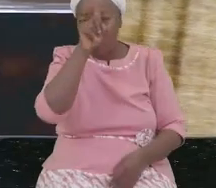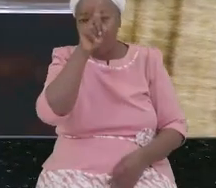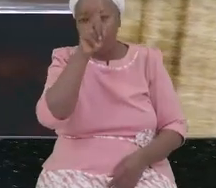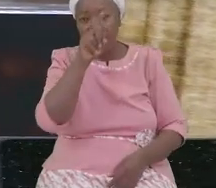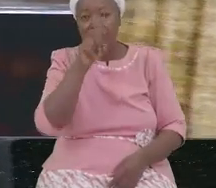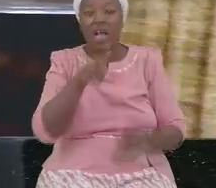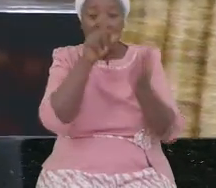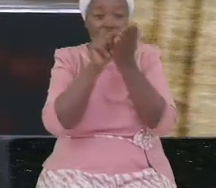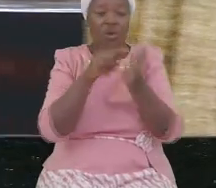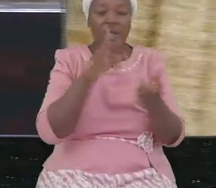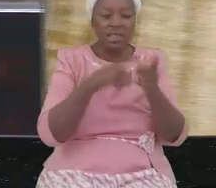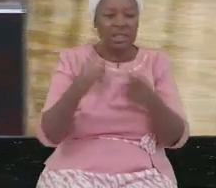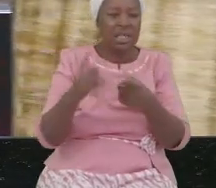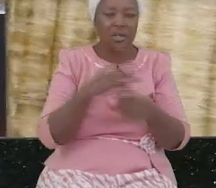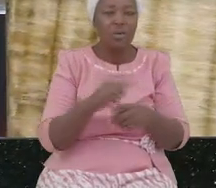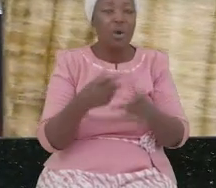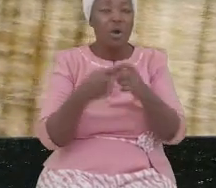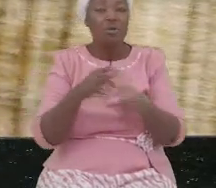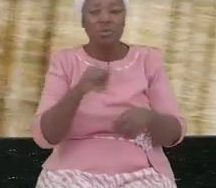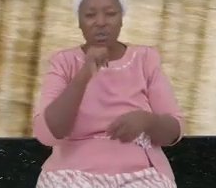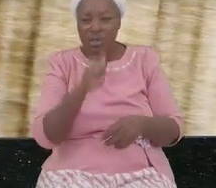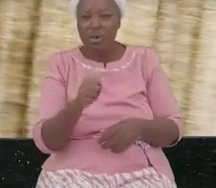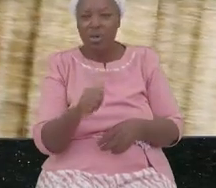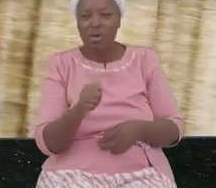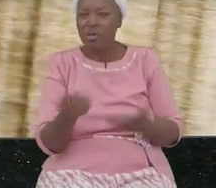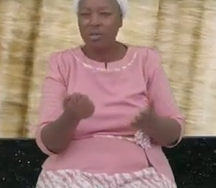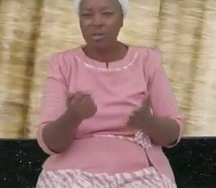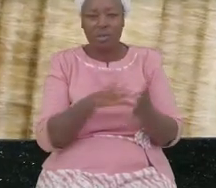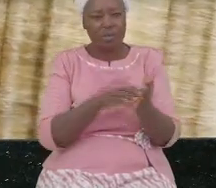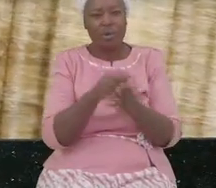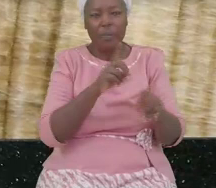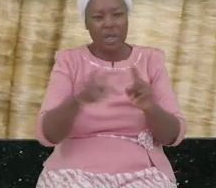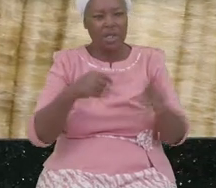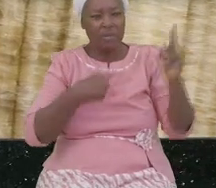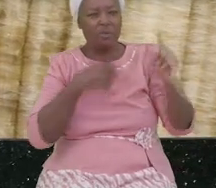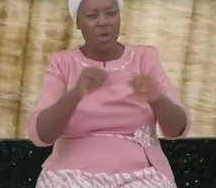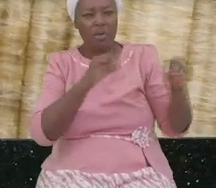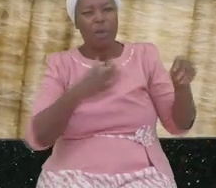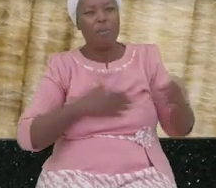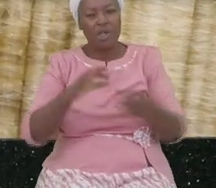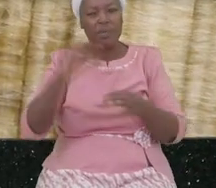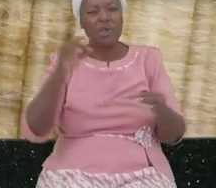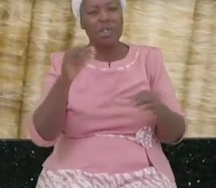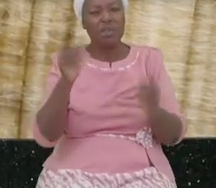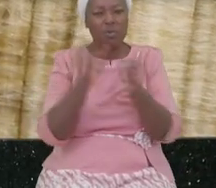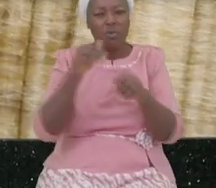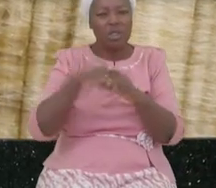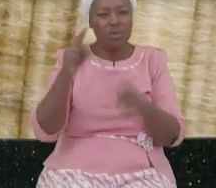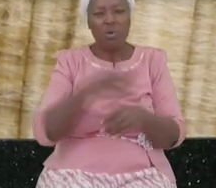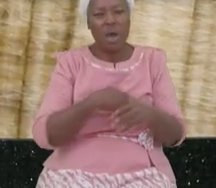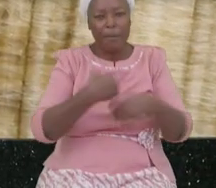and not be tired. It says, and I will put my spirit within you and cause you to walk in